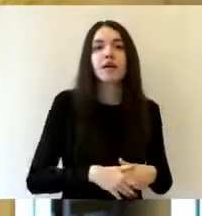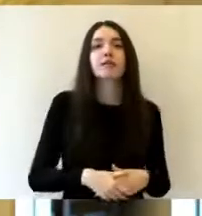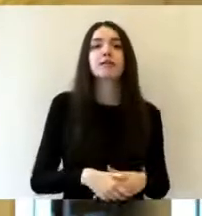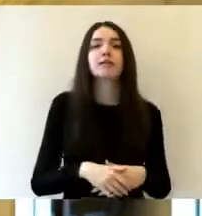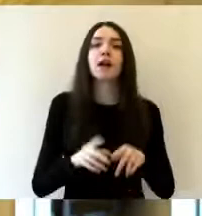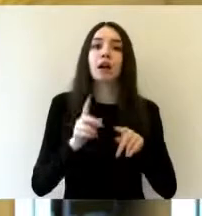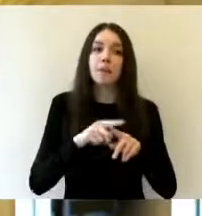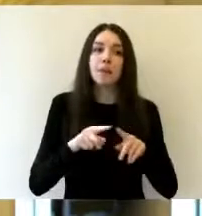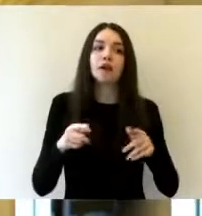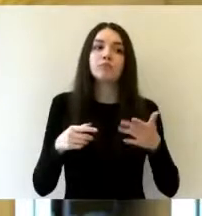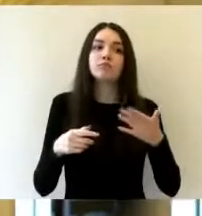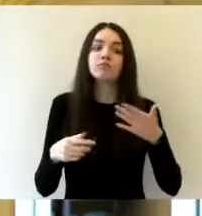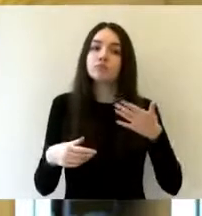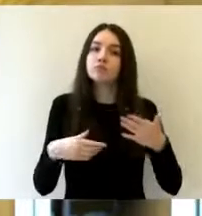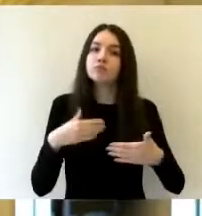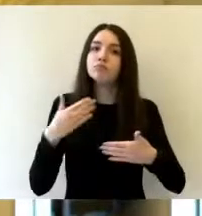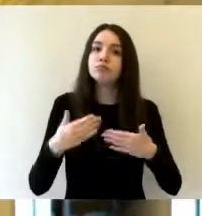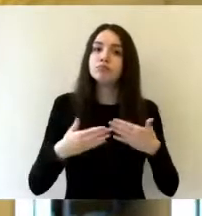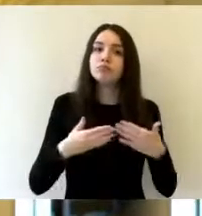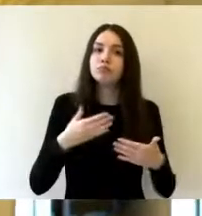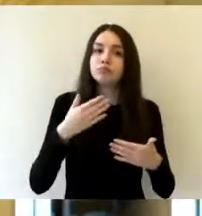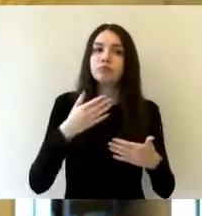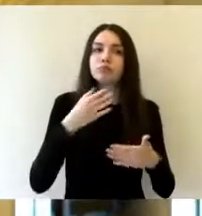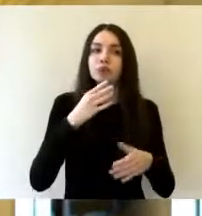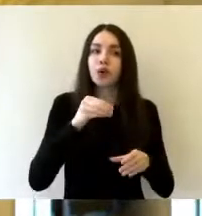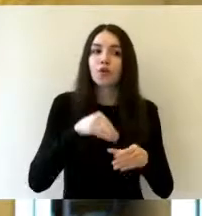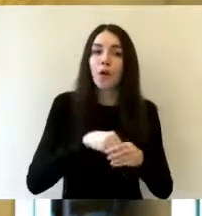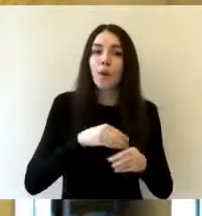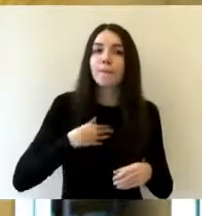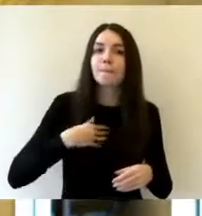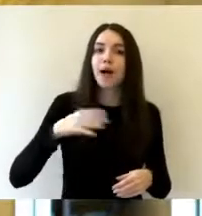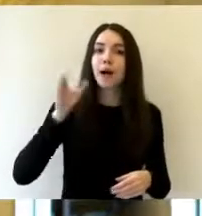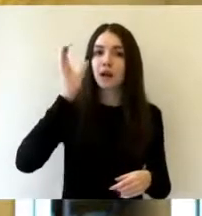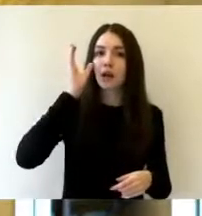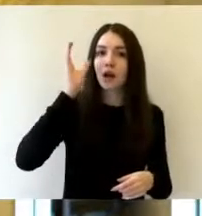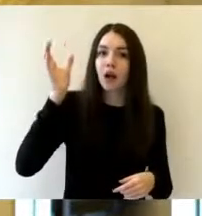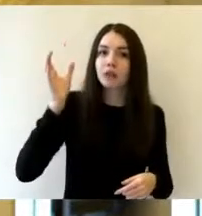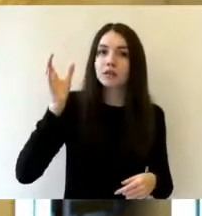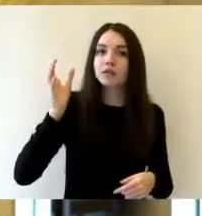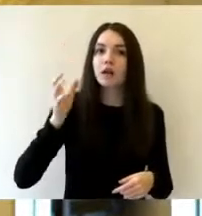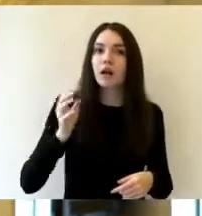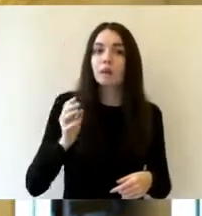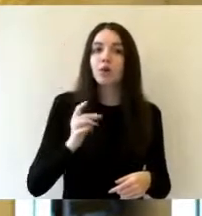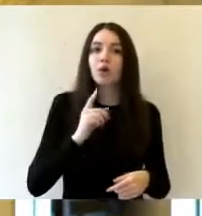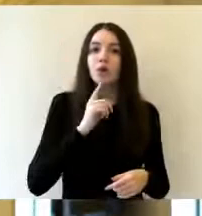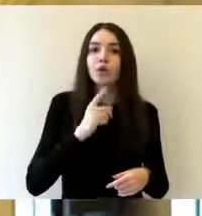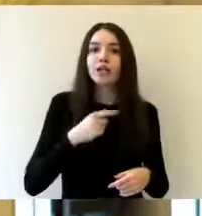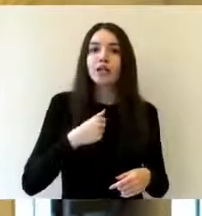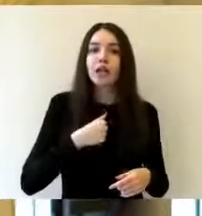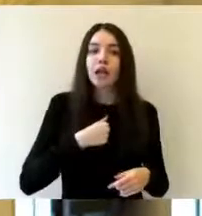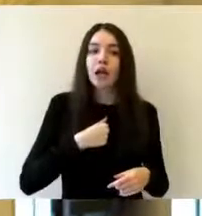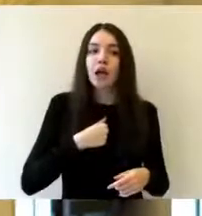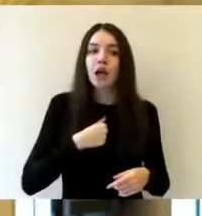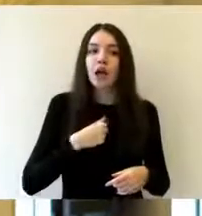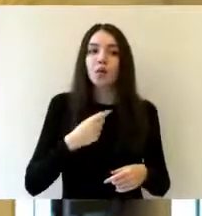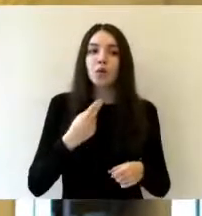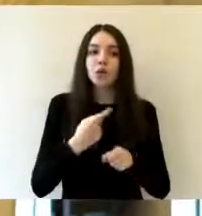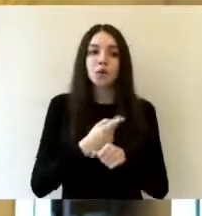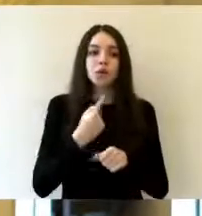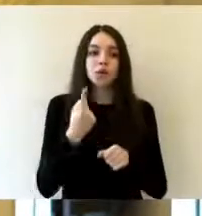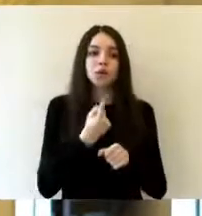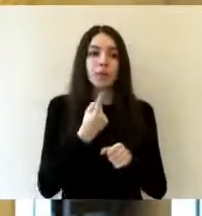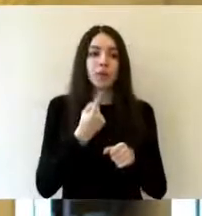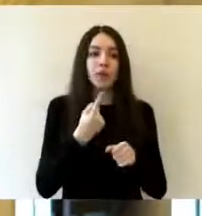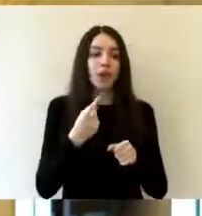became part of the concept of the work because I realized what I was really doing was upcycling, in that I was taking something that had been thrown